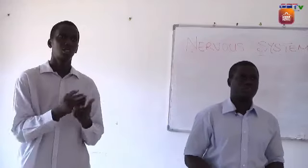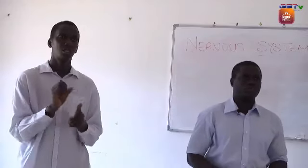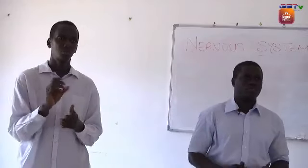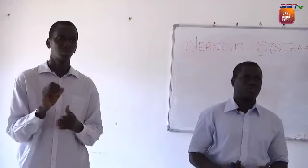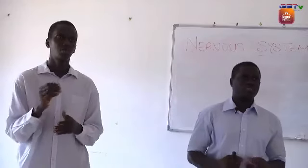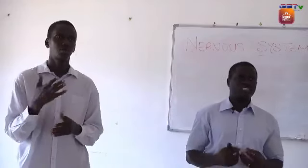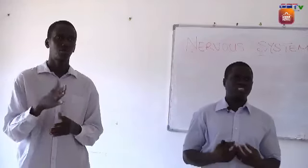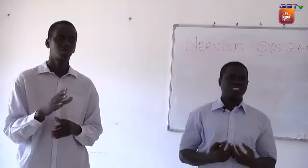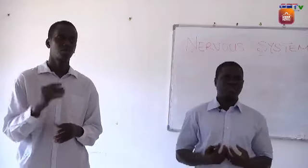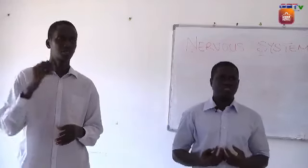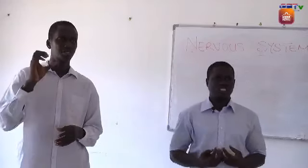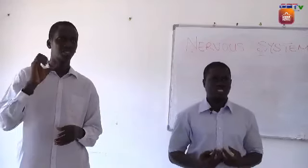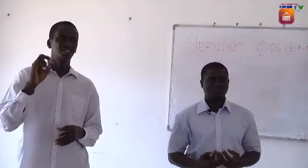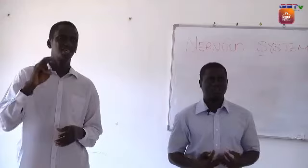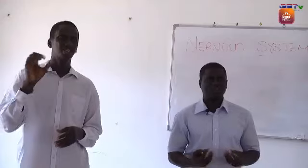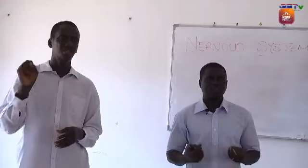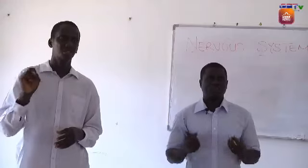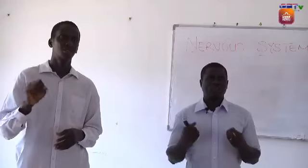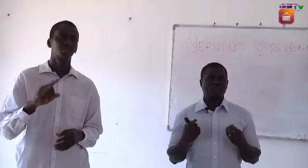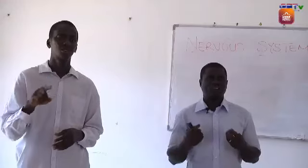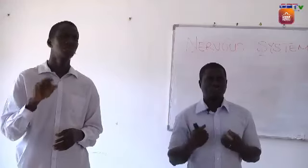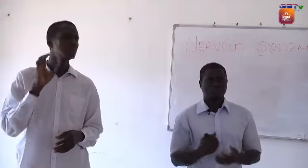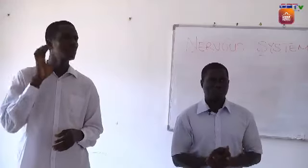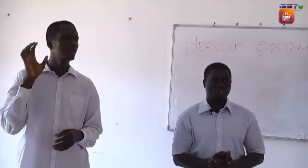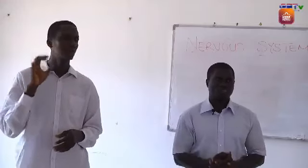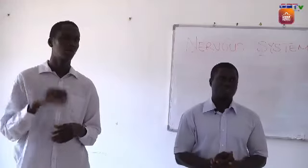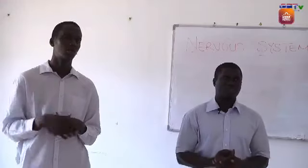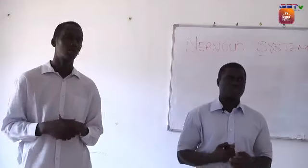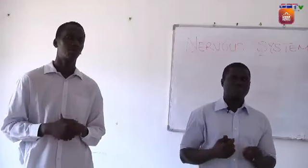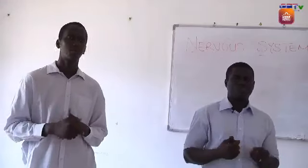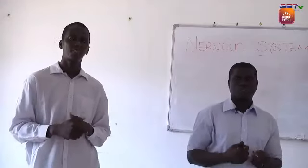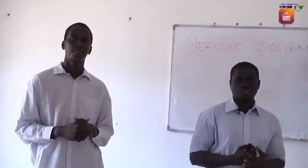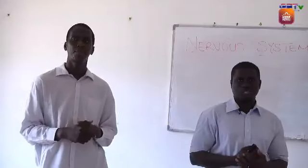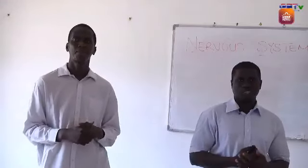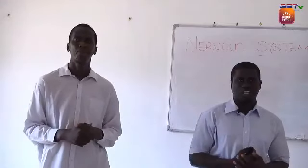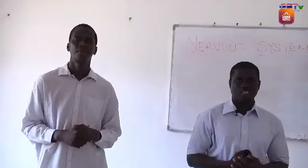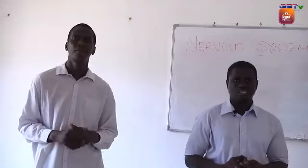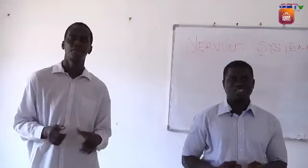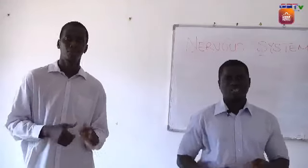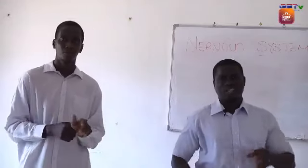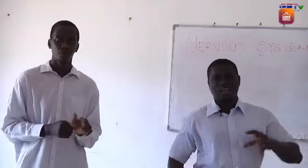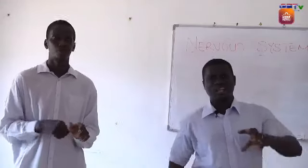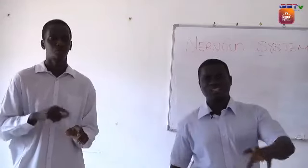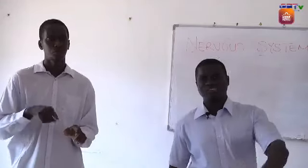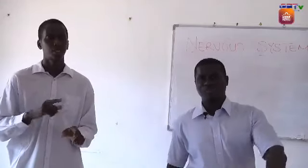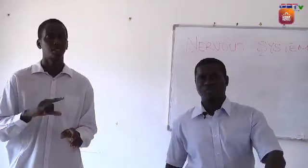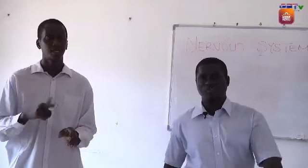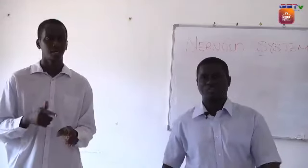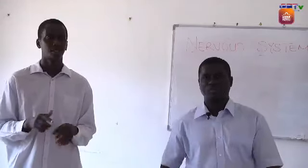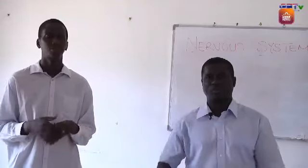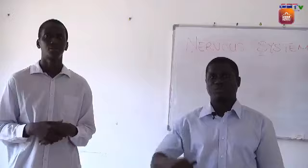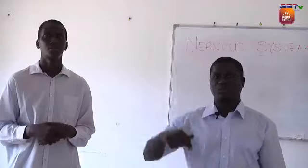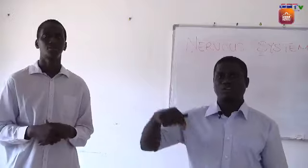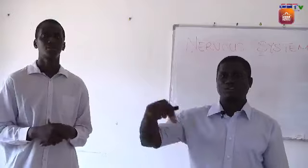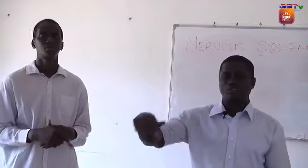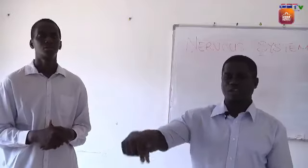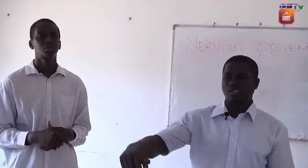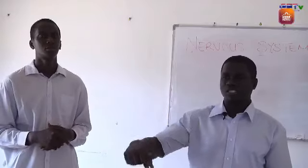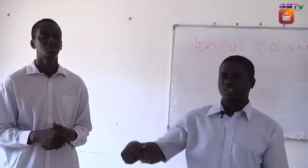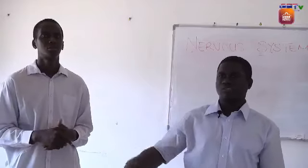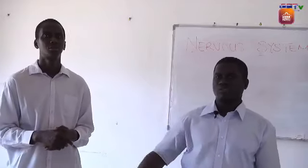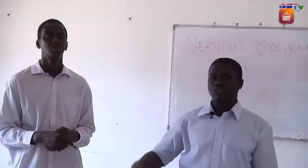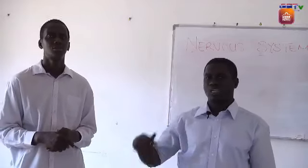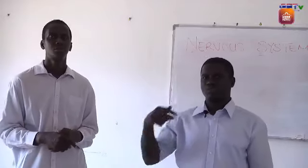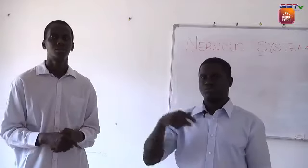it a motor neuron. It carries impulse from the central nervous system to effector organs, muscles,